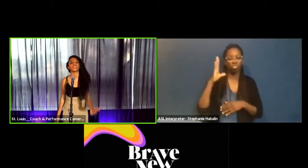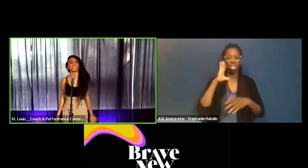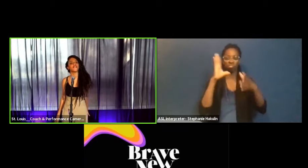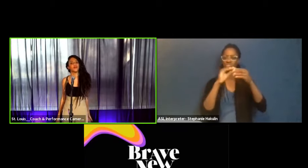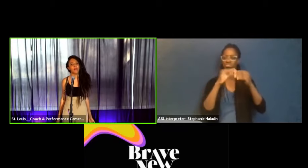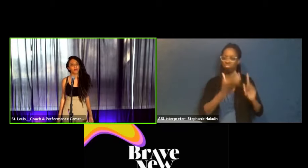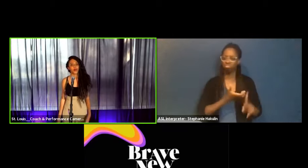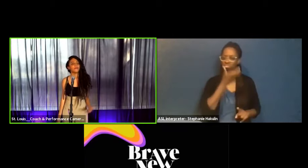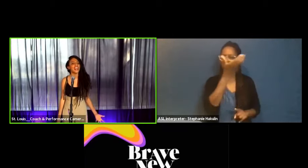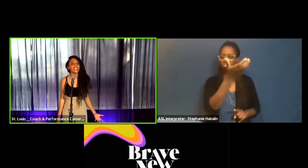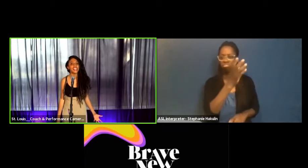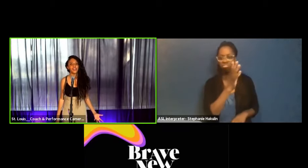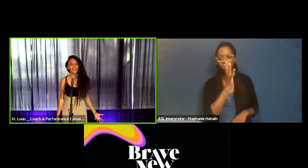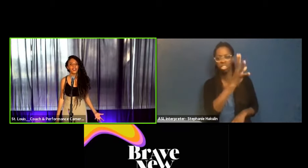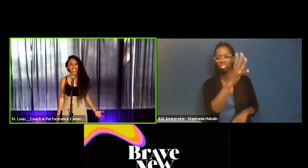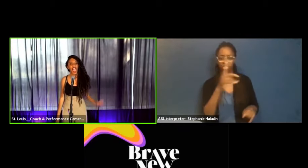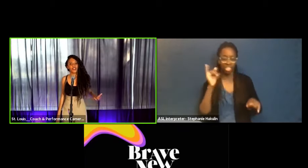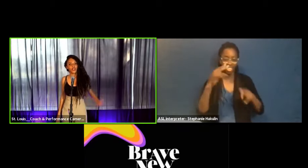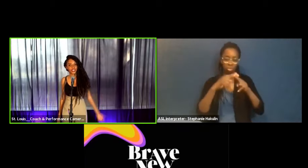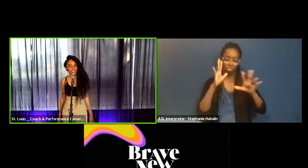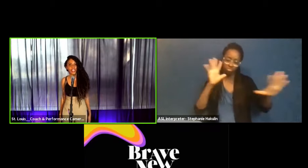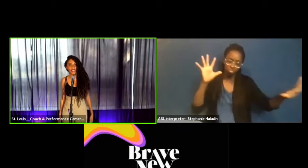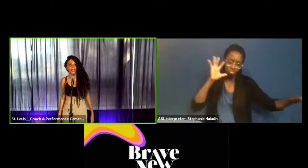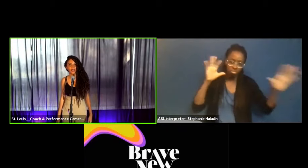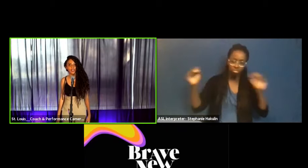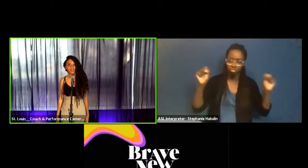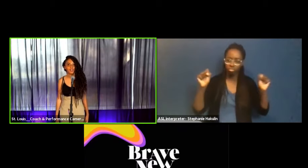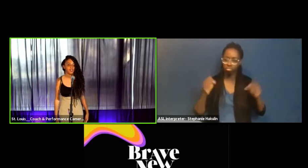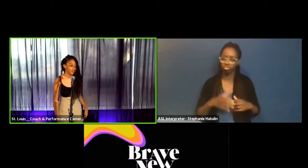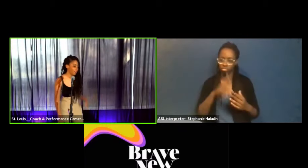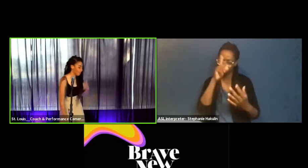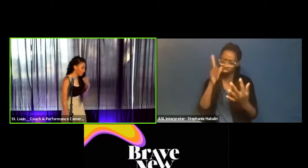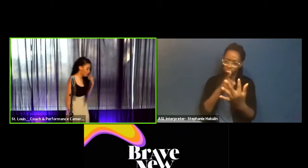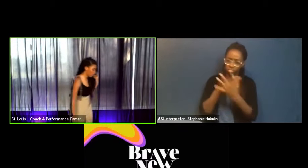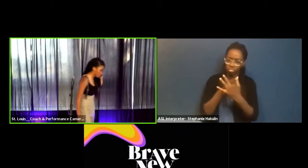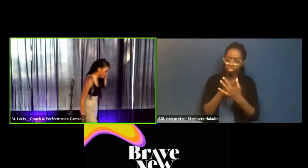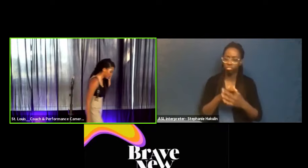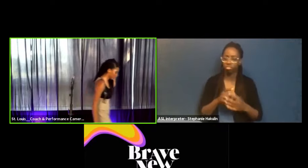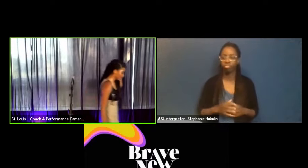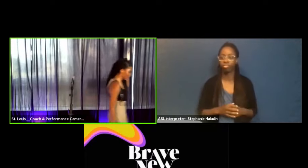and fails to leave your memory, Millie and Christine.